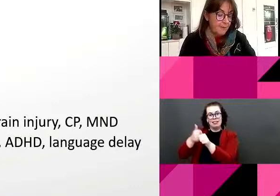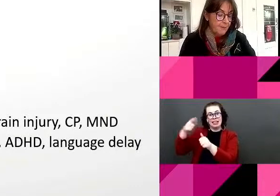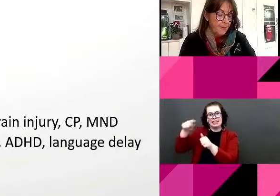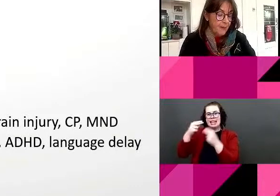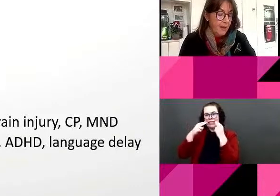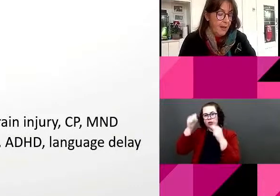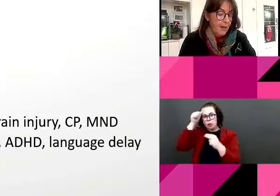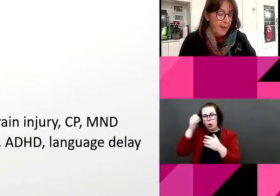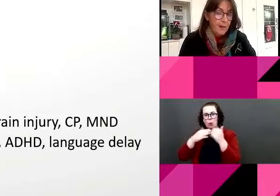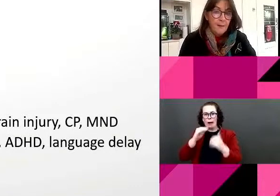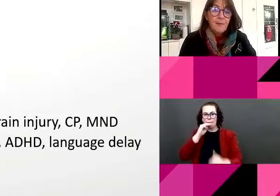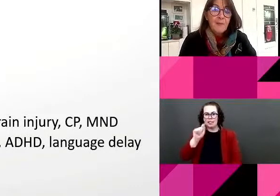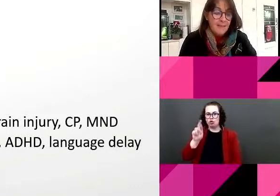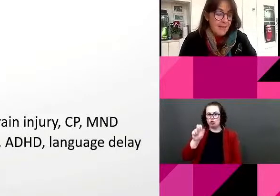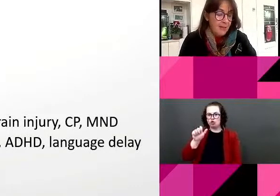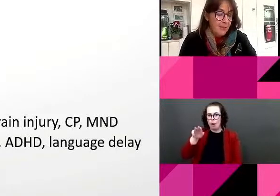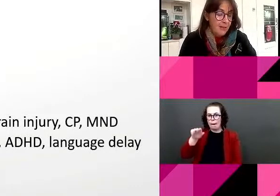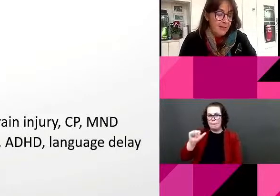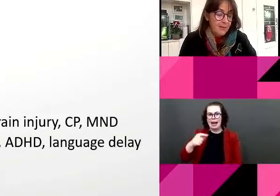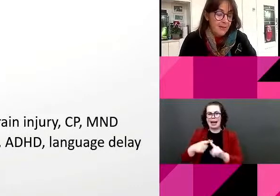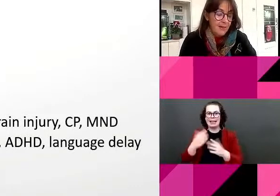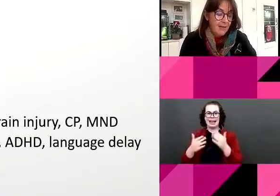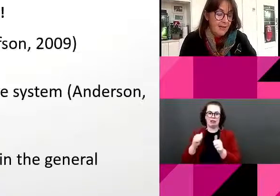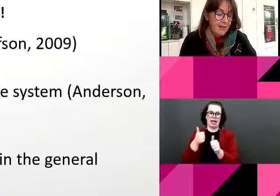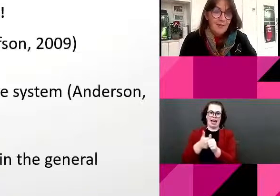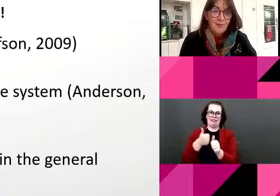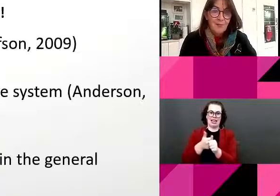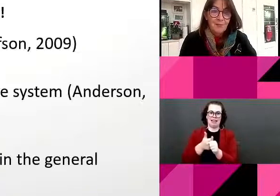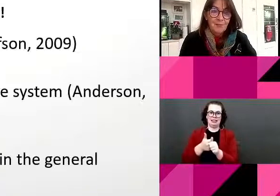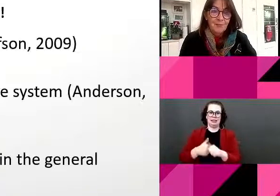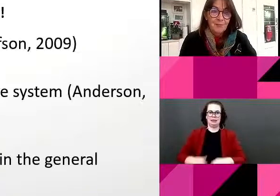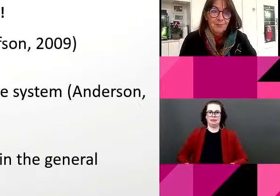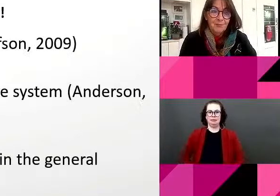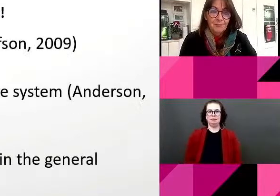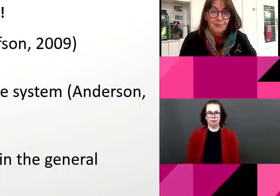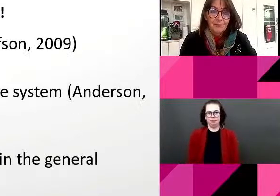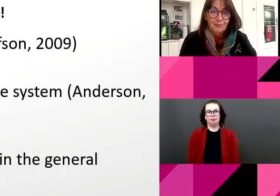practice. Next slide, please.